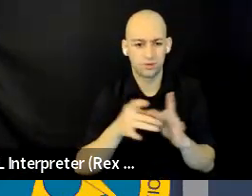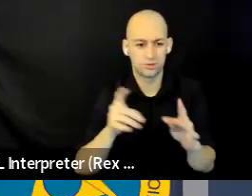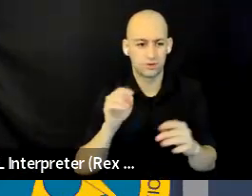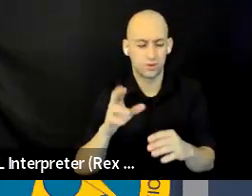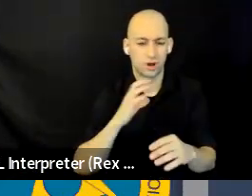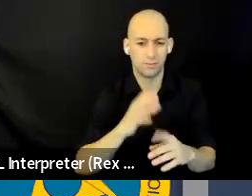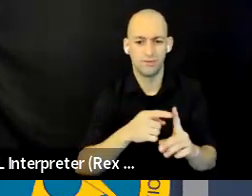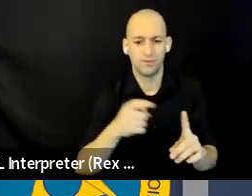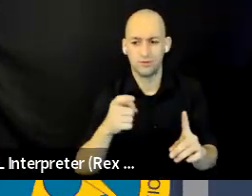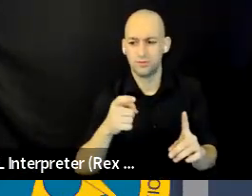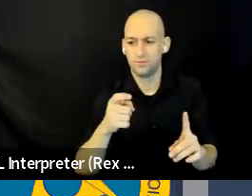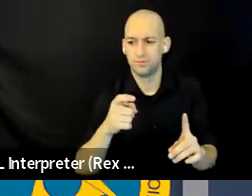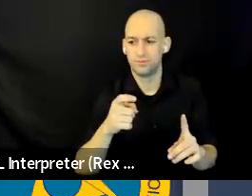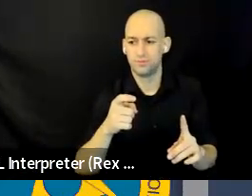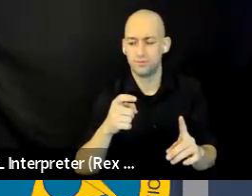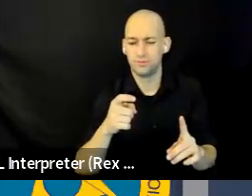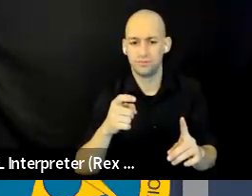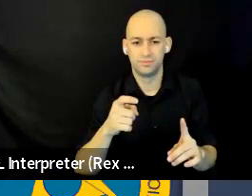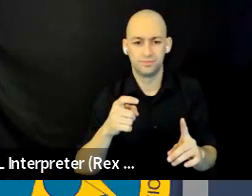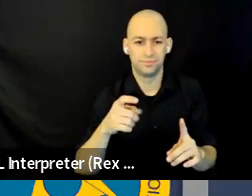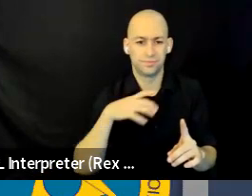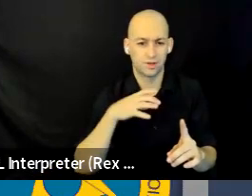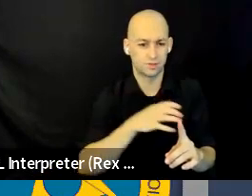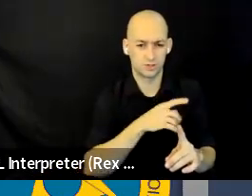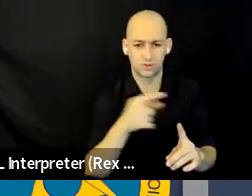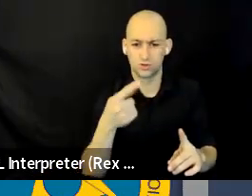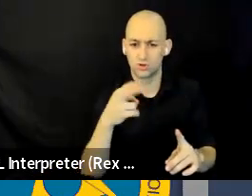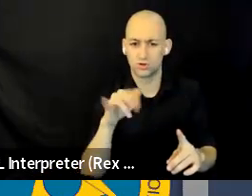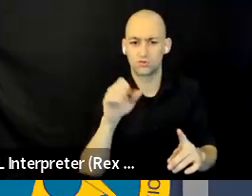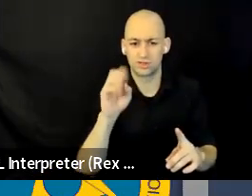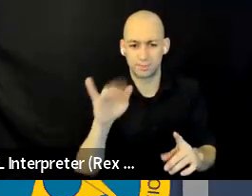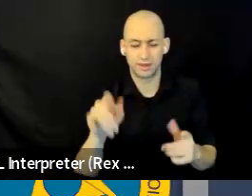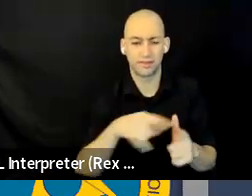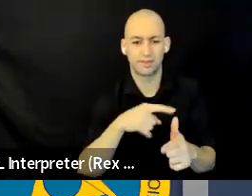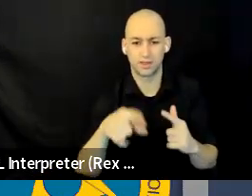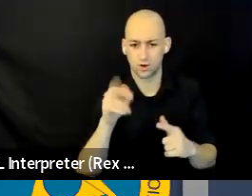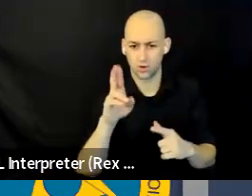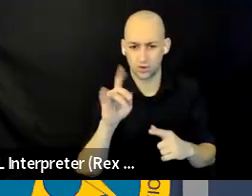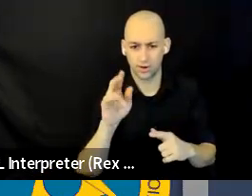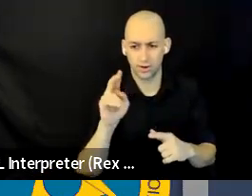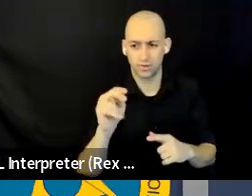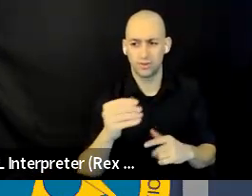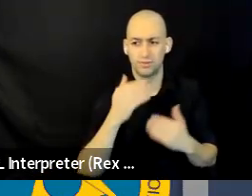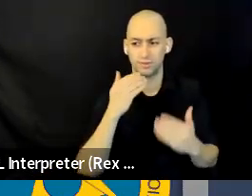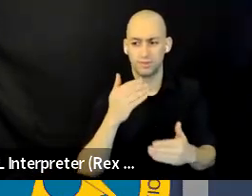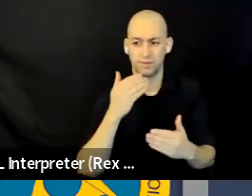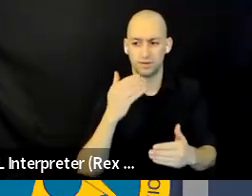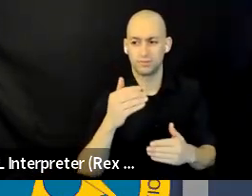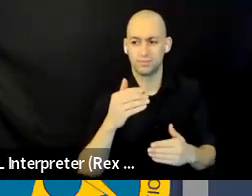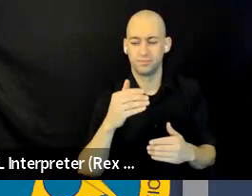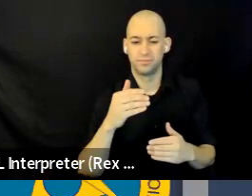commissioners? Commissioner Grisby and then Vice Chair Gardino. Thank you, Madam Chair, and thank you to staff for all the hard work on